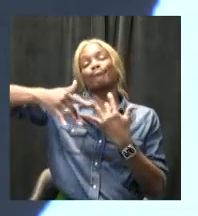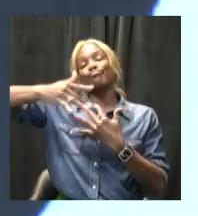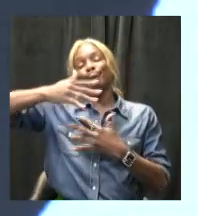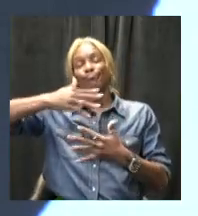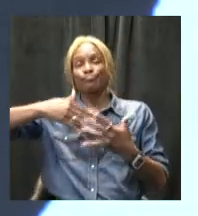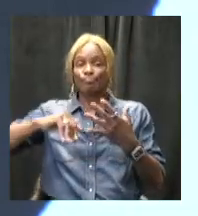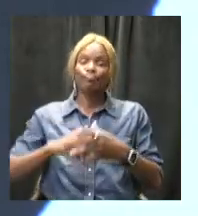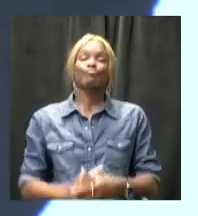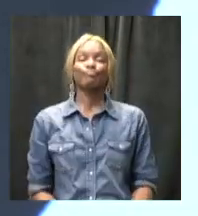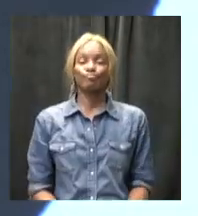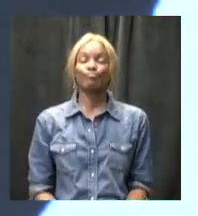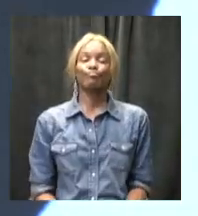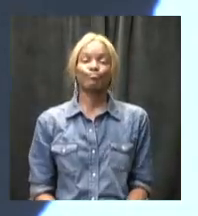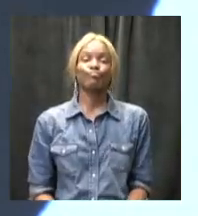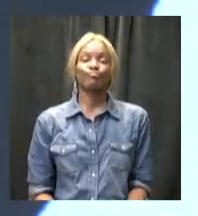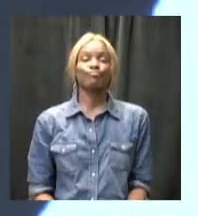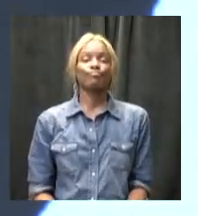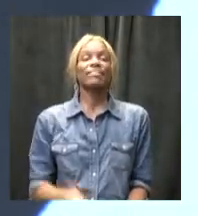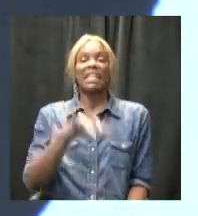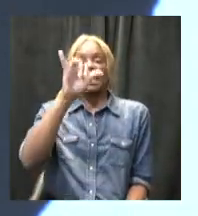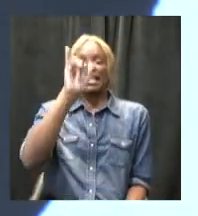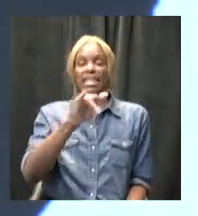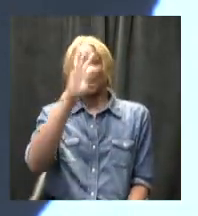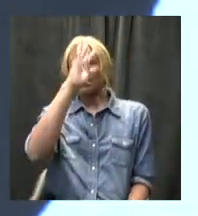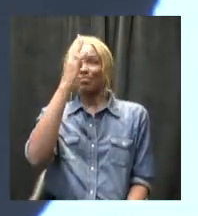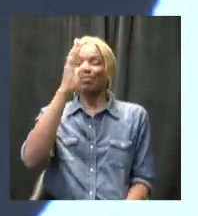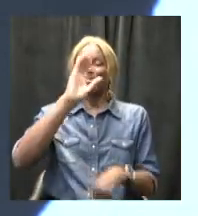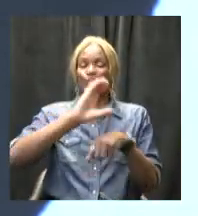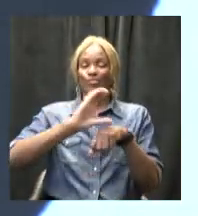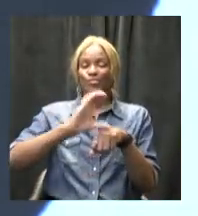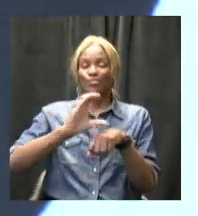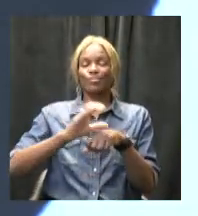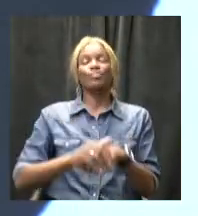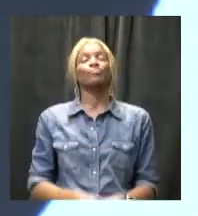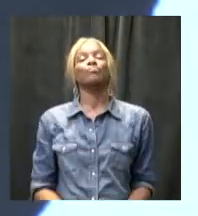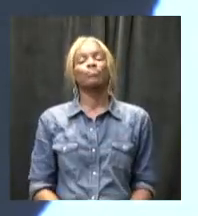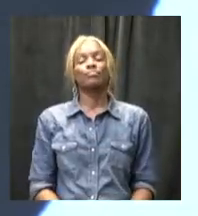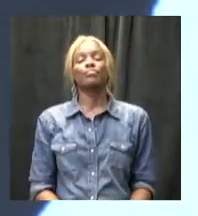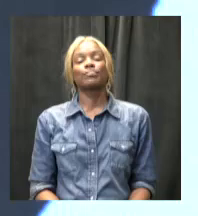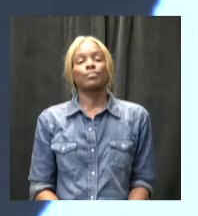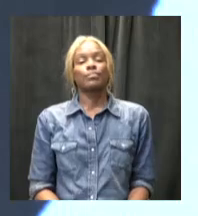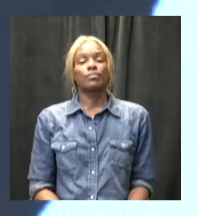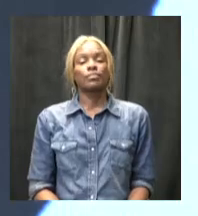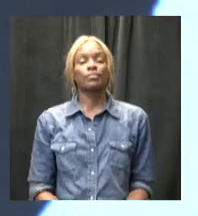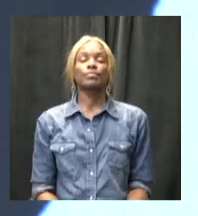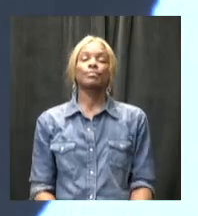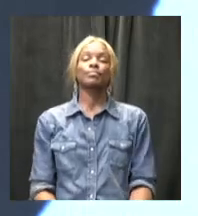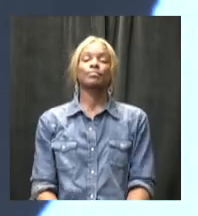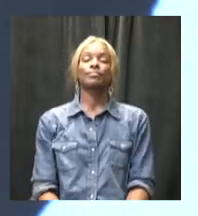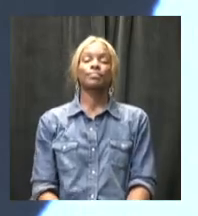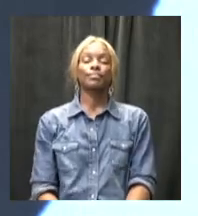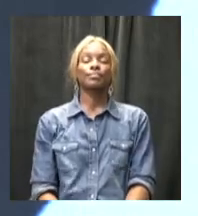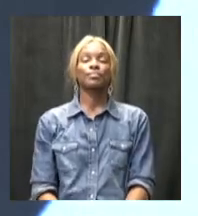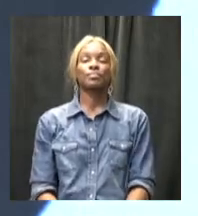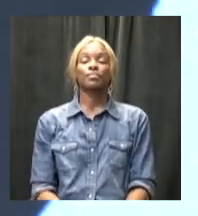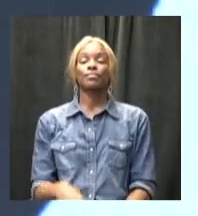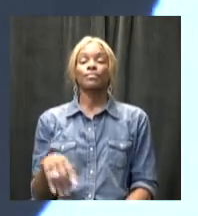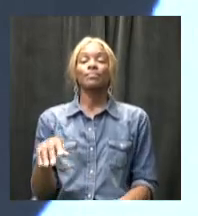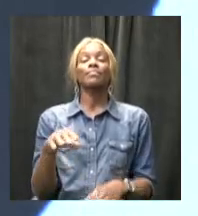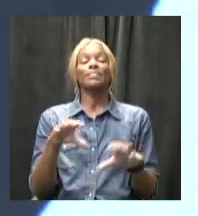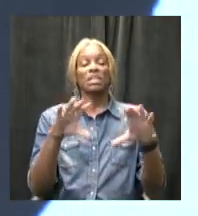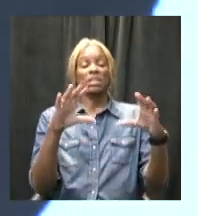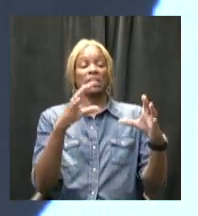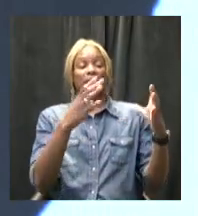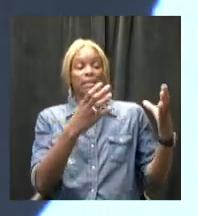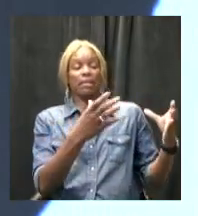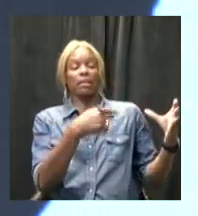has been called to be. In verse 47, they're praising God and they are enjoying the favor of God for